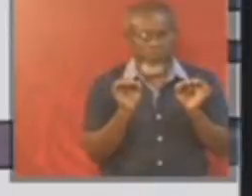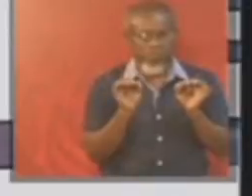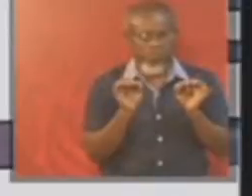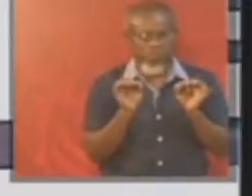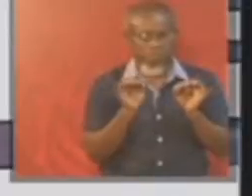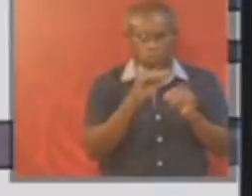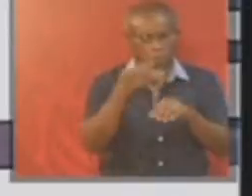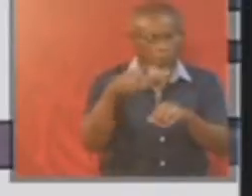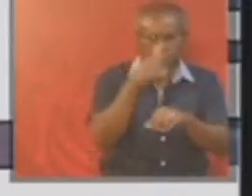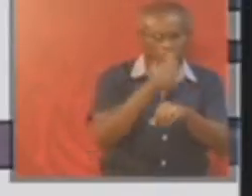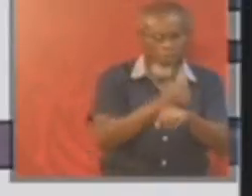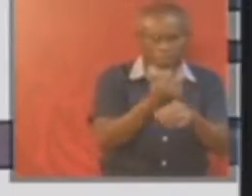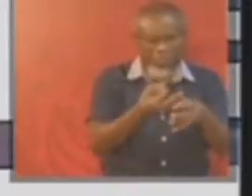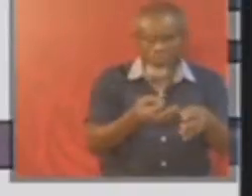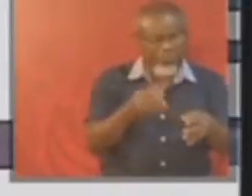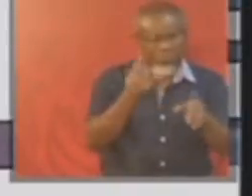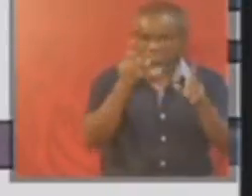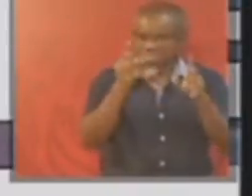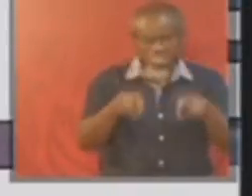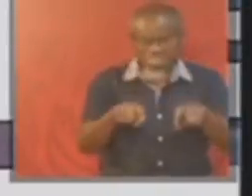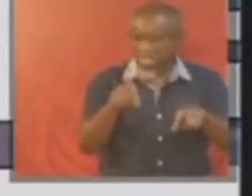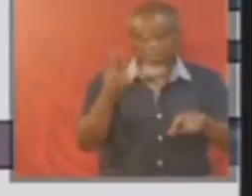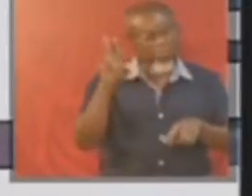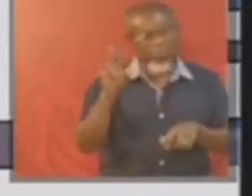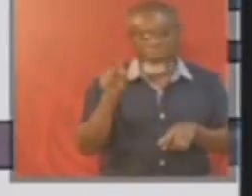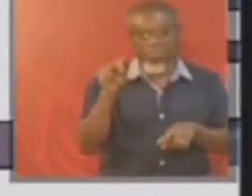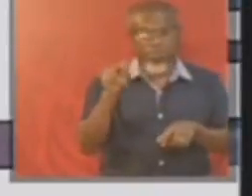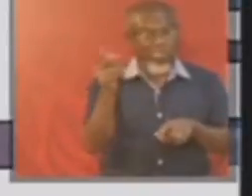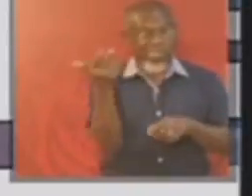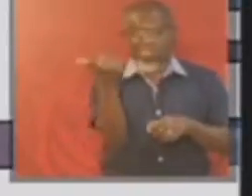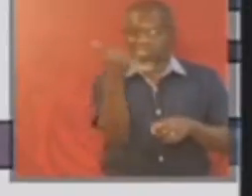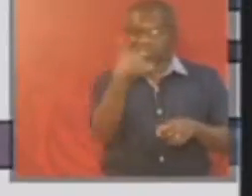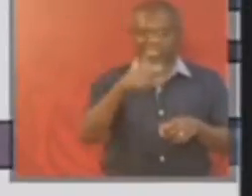appointment time. Any time of the day, they could possibly